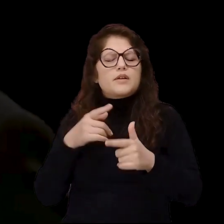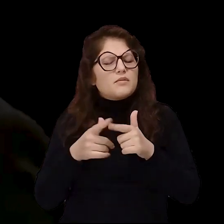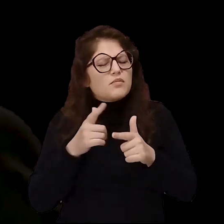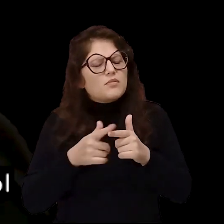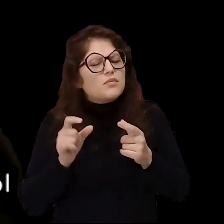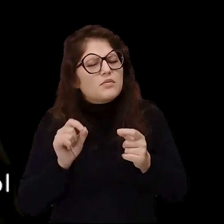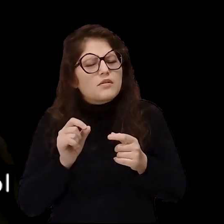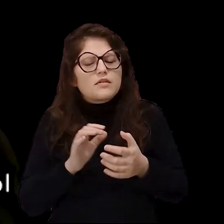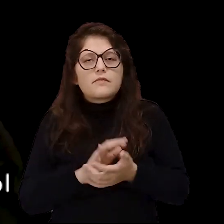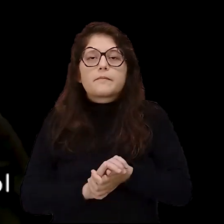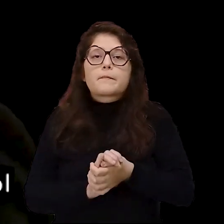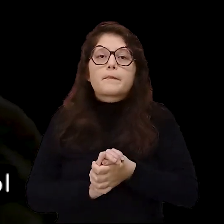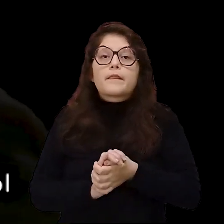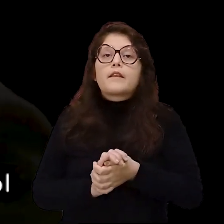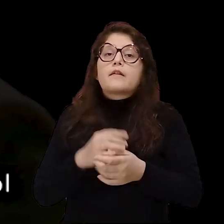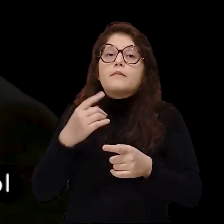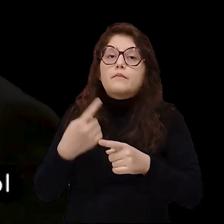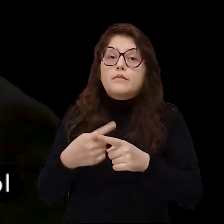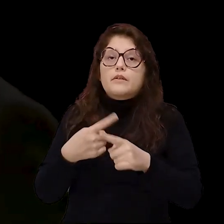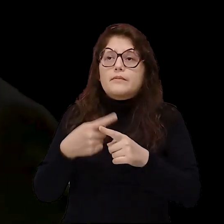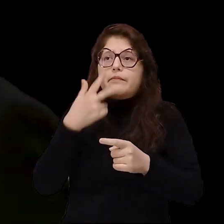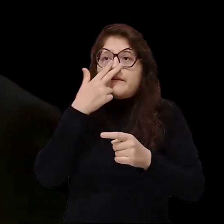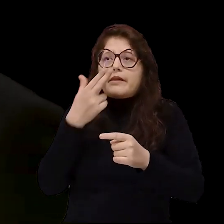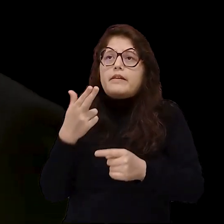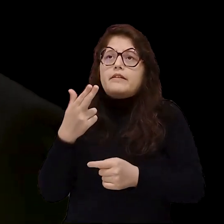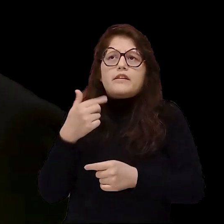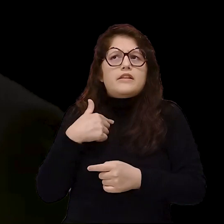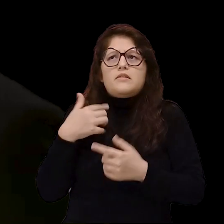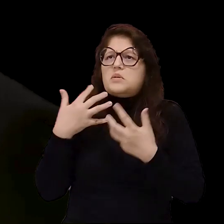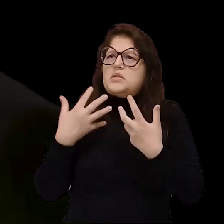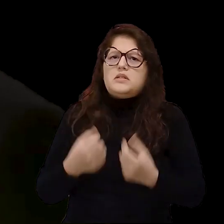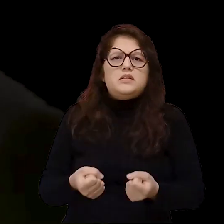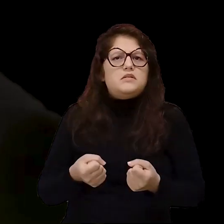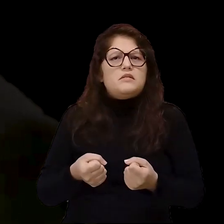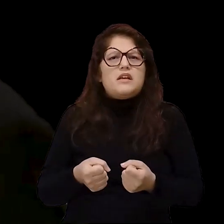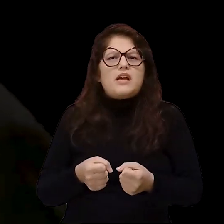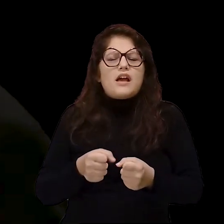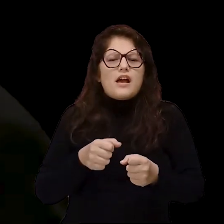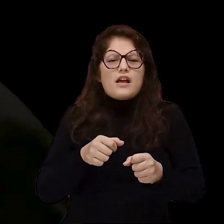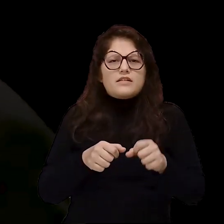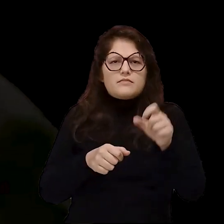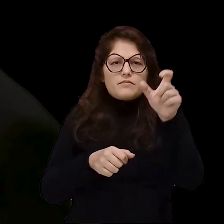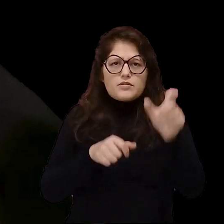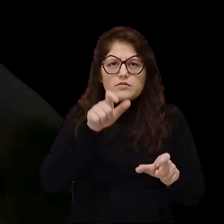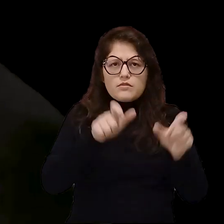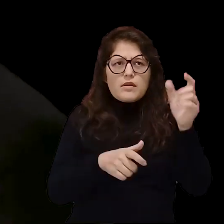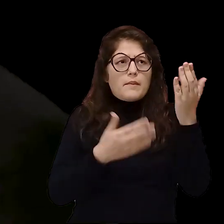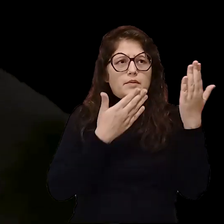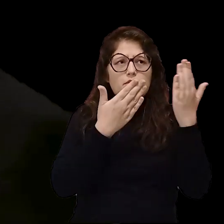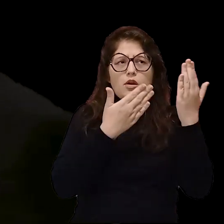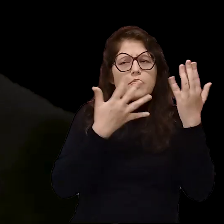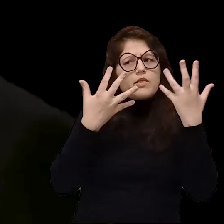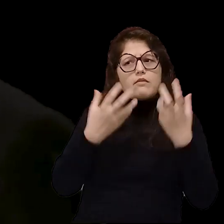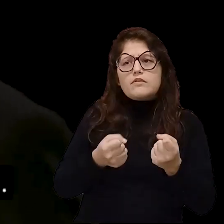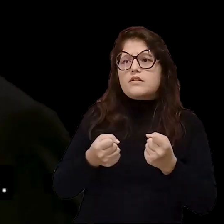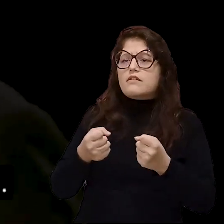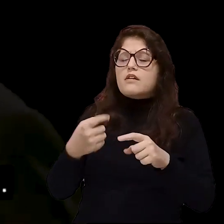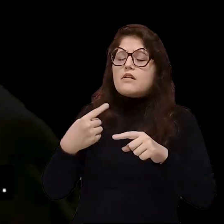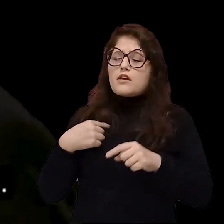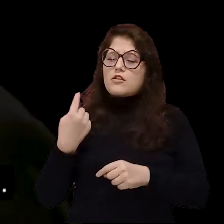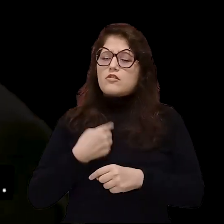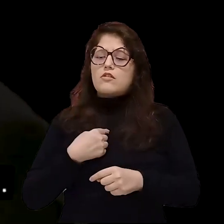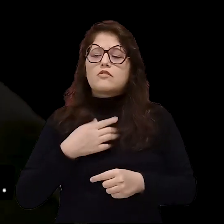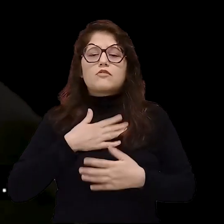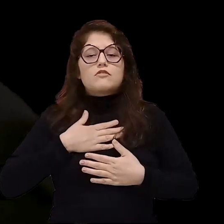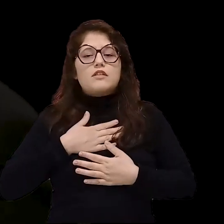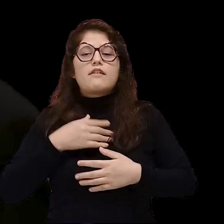this bizarre thing. He said they didn't take people out in the sunshine where you begin to feel better. They didn't include drumming or music to get people's blood going. They didn't